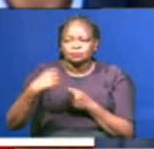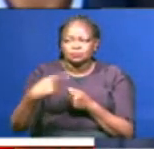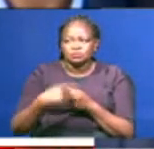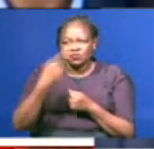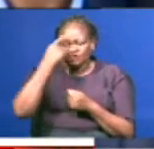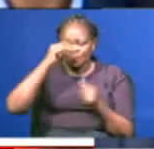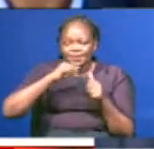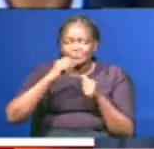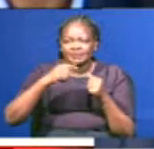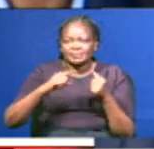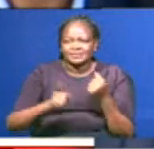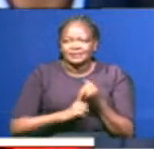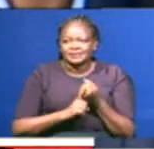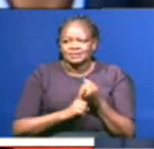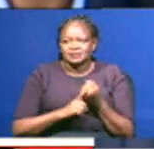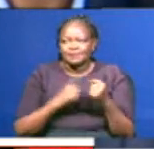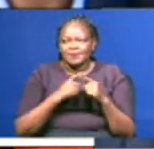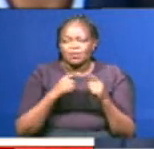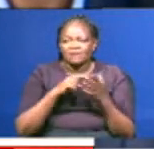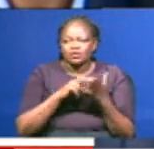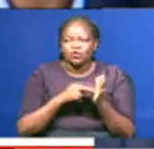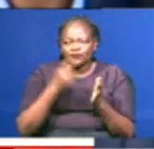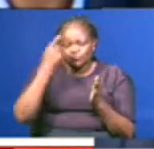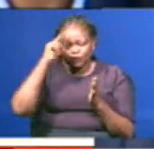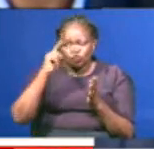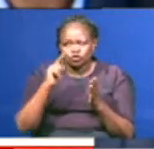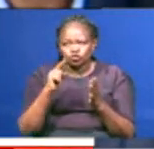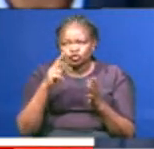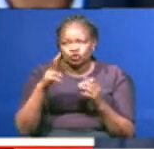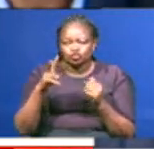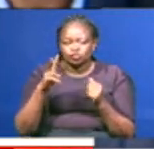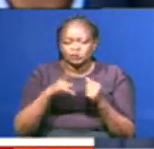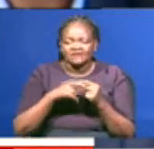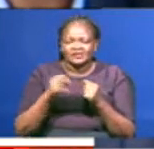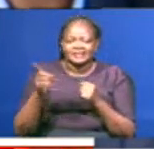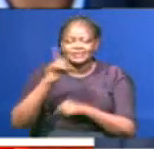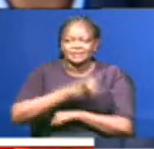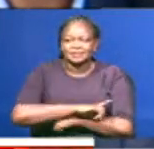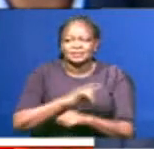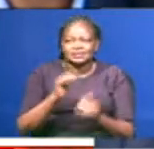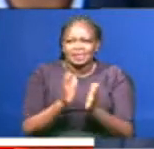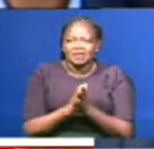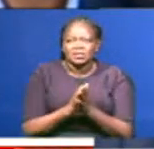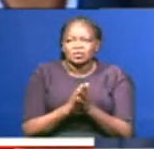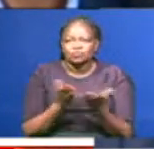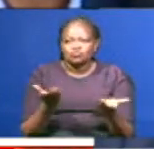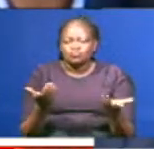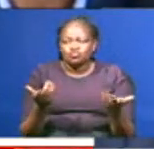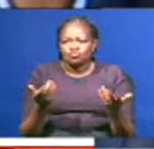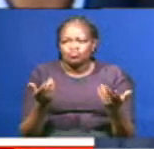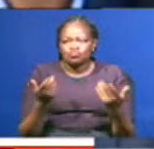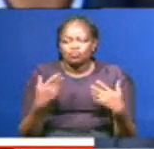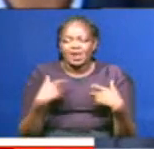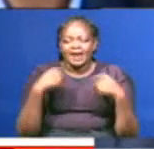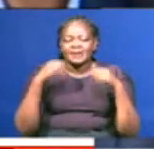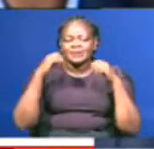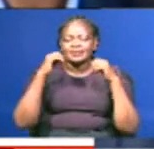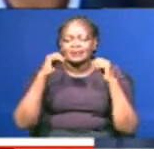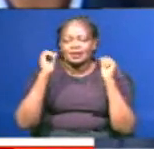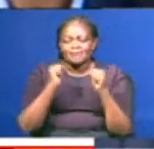of 6 months. So we have a contract for 270 days, and we did close a deal for supply